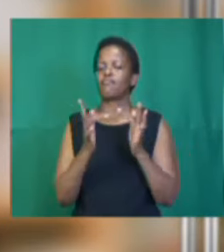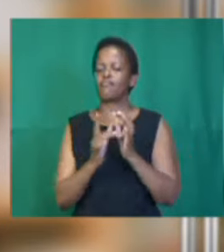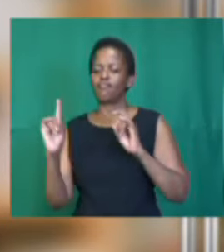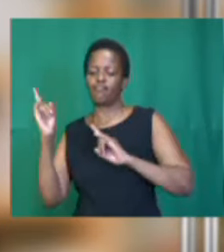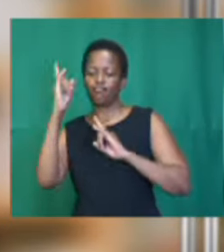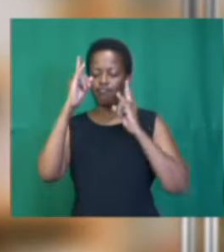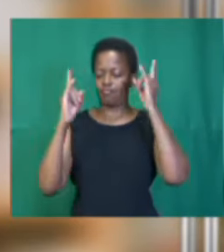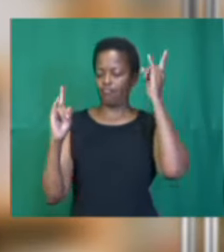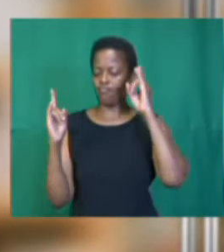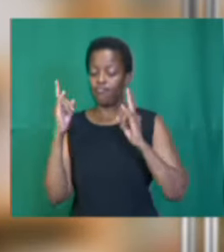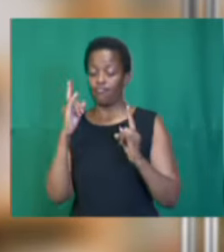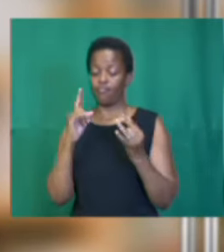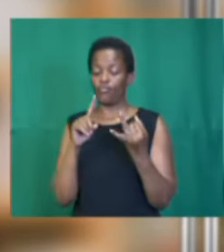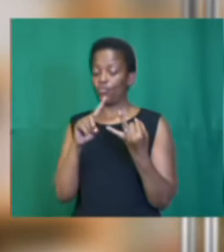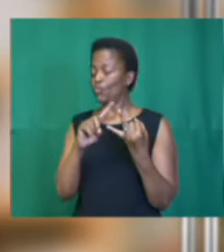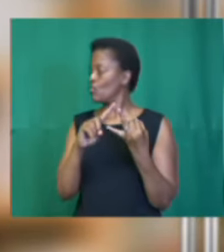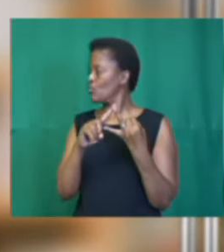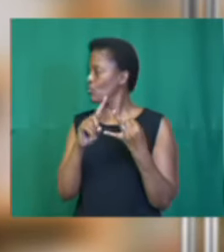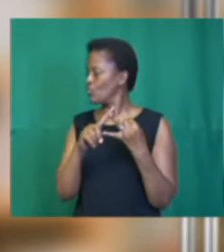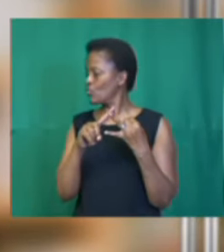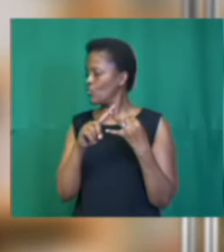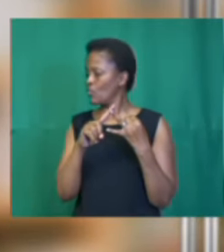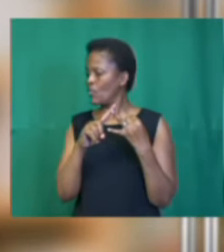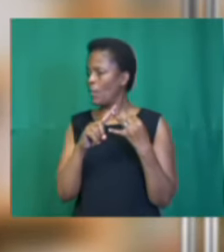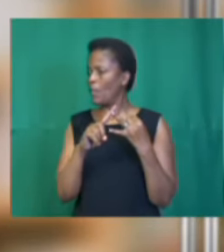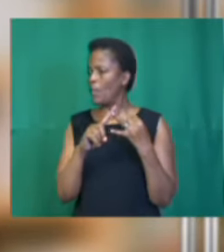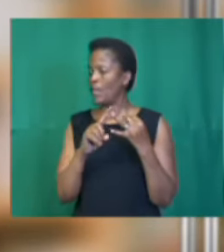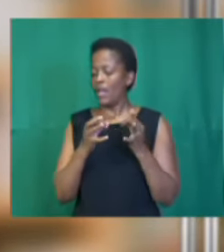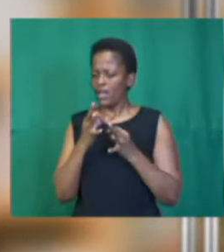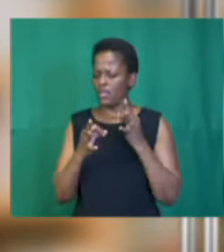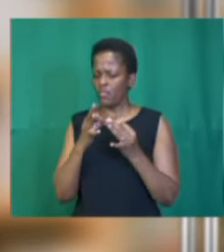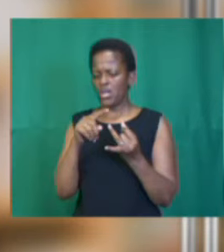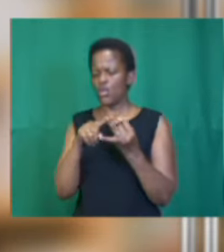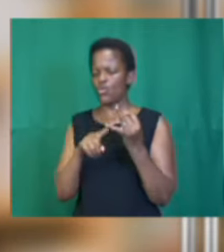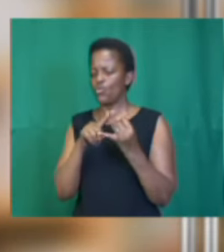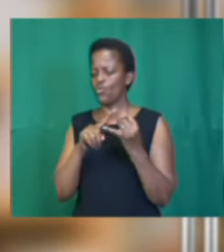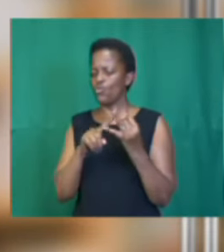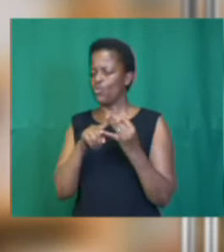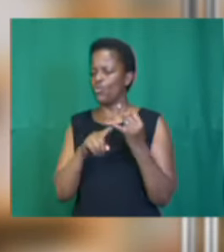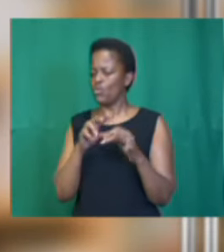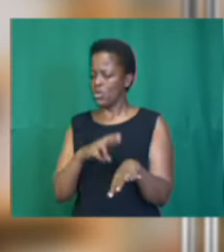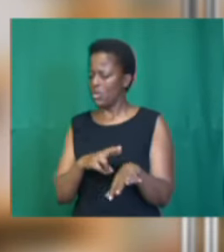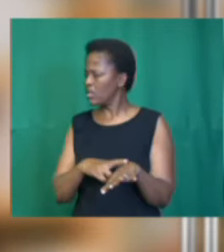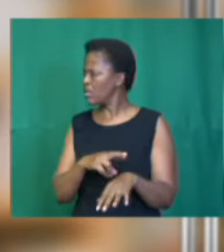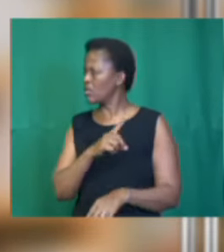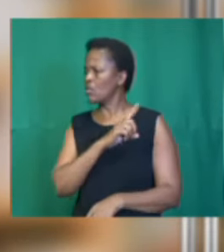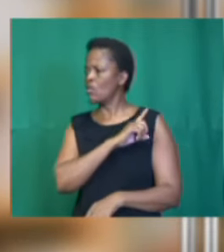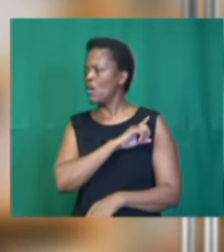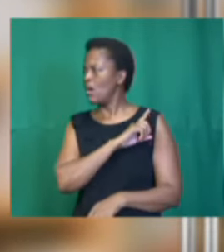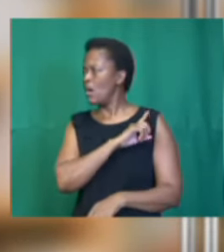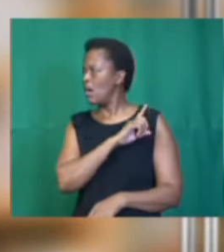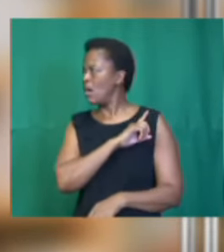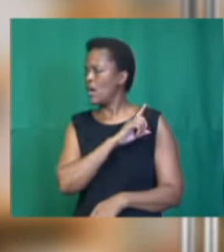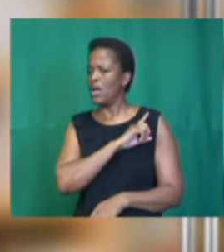The second one? The second one, explain two reasons for the significance of the dedication